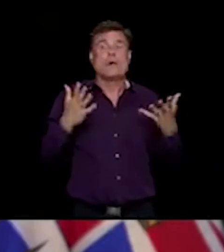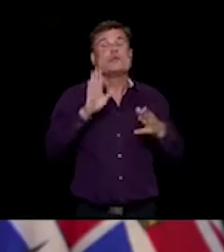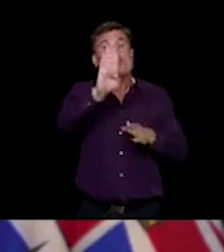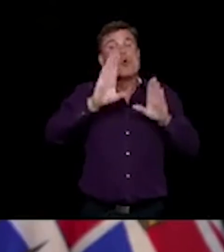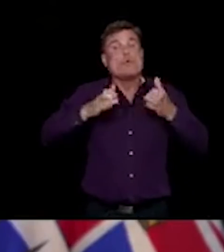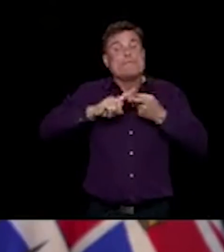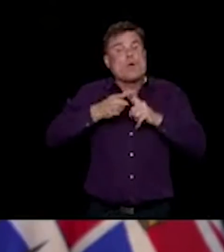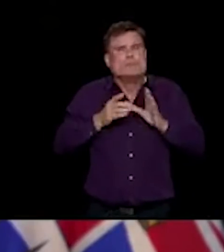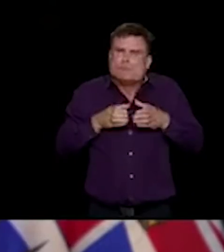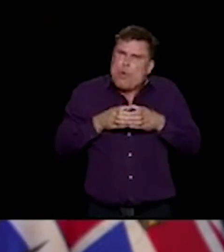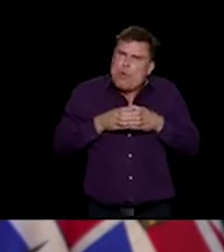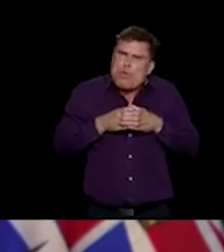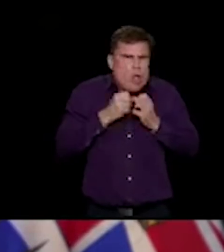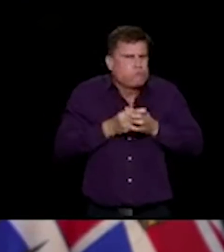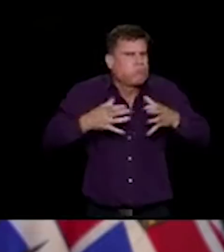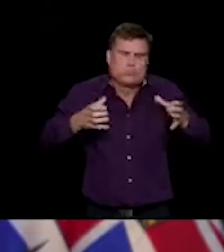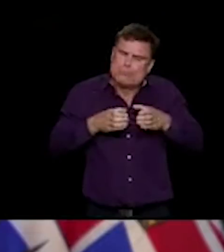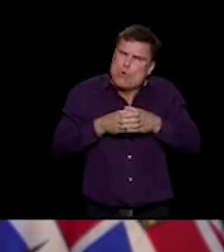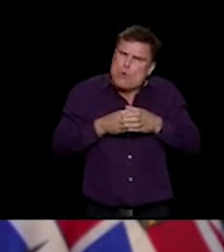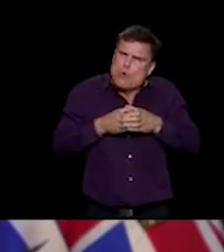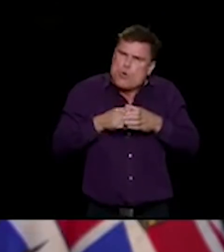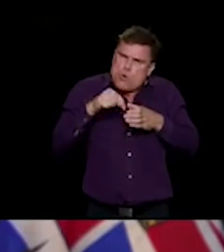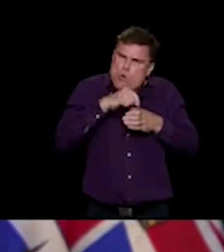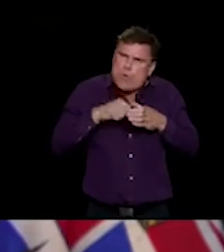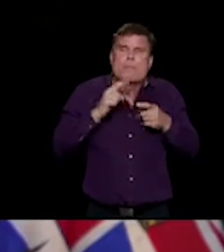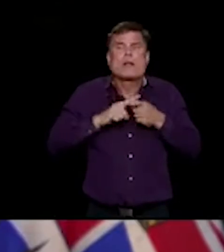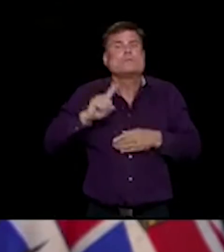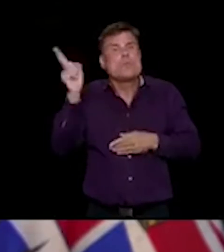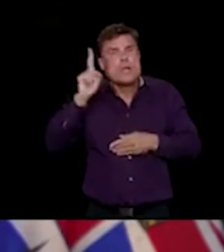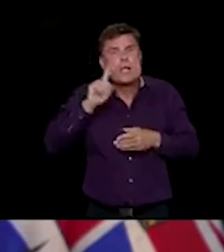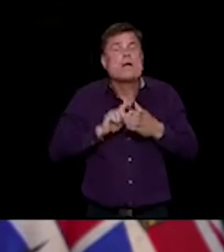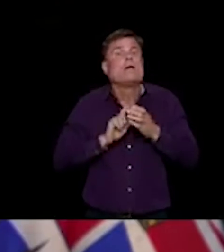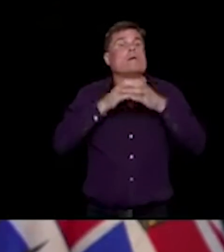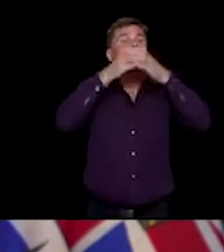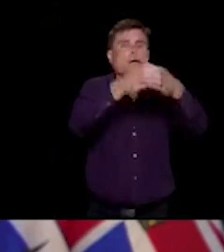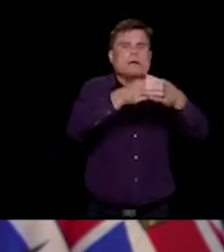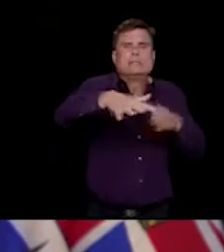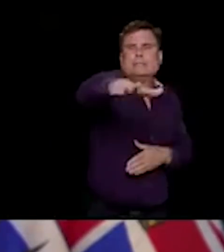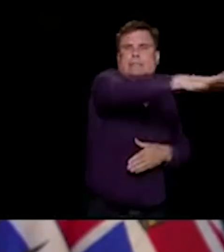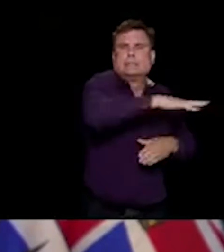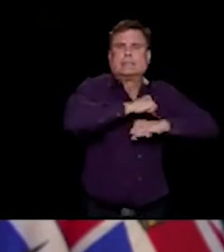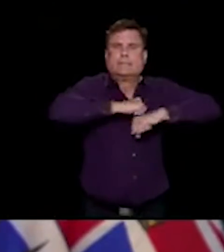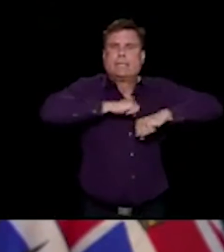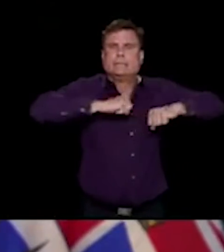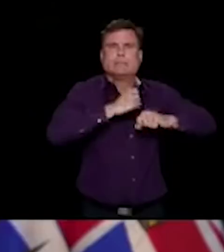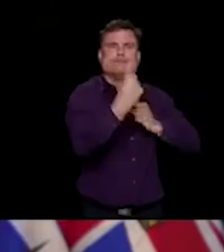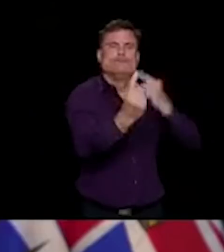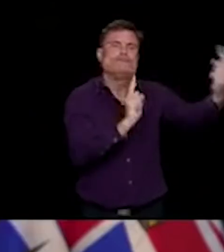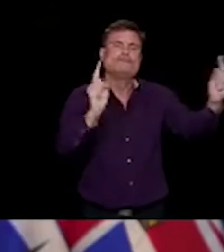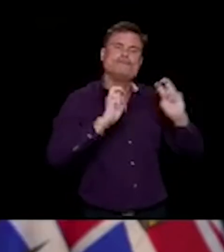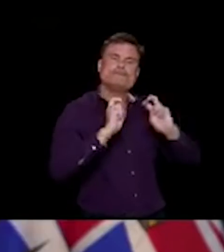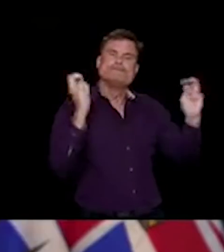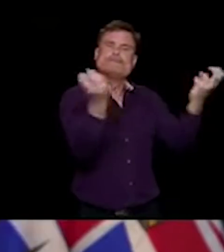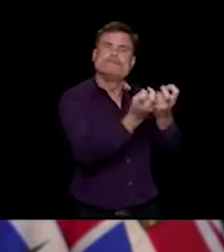small groups or our bubbles, no matter where they may be. Although we may be physically distant, we do need to continue to have our